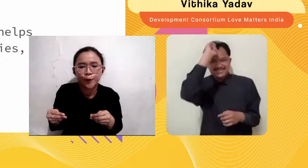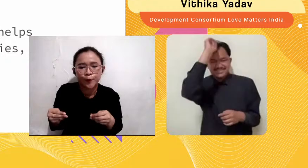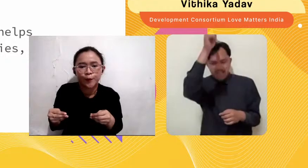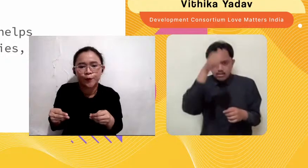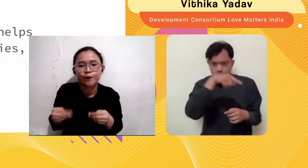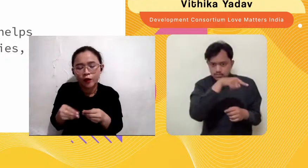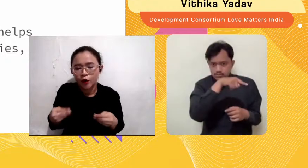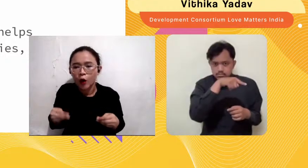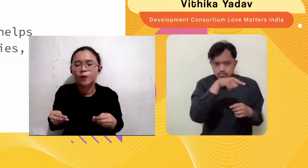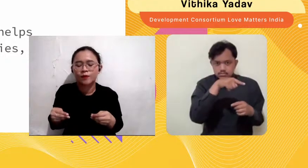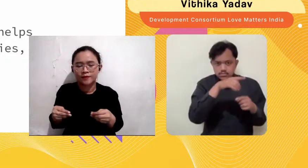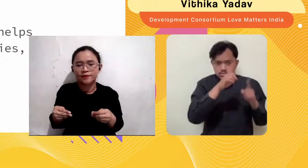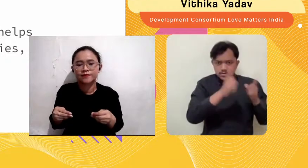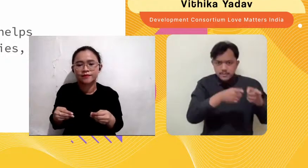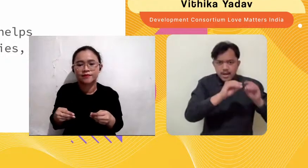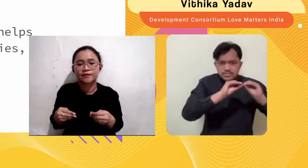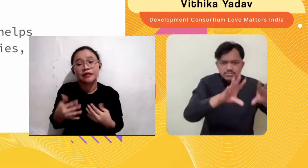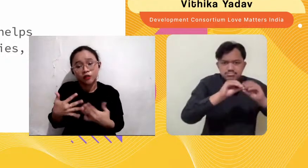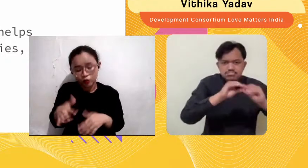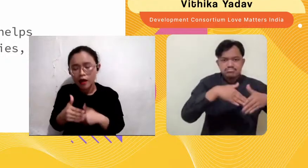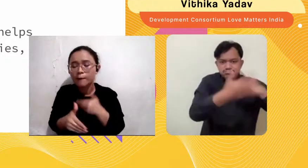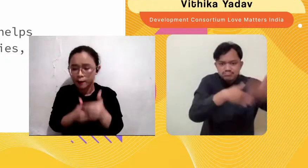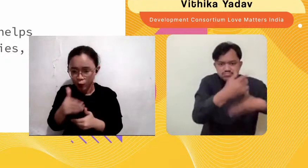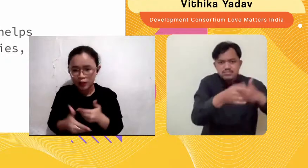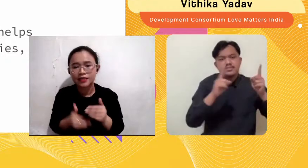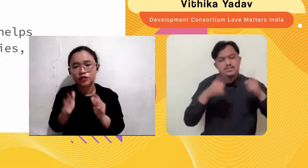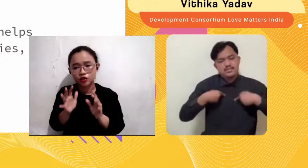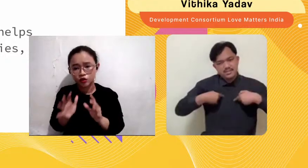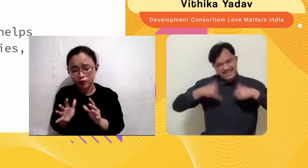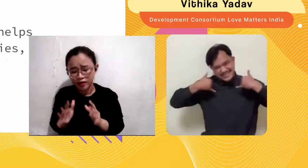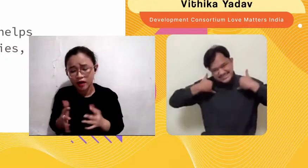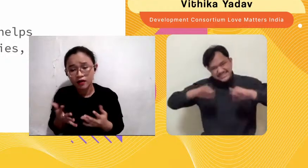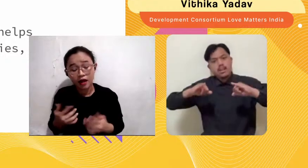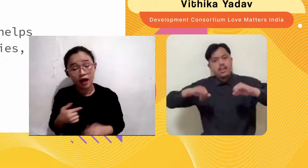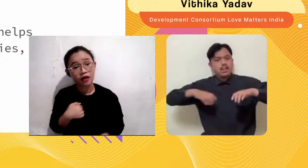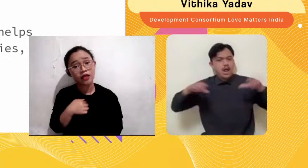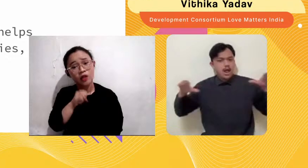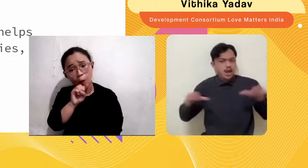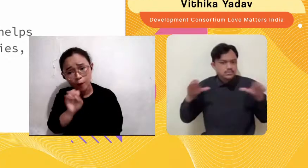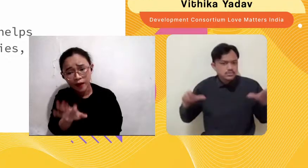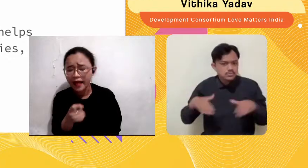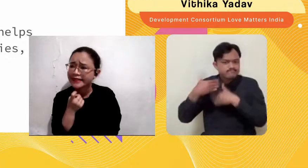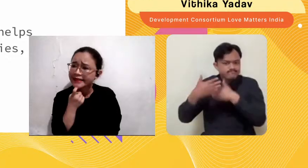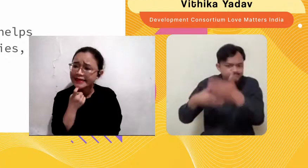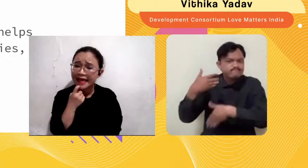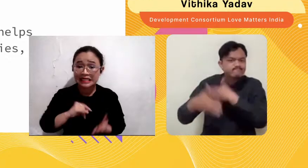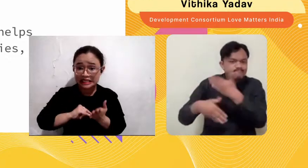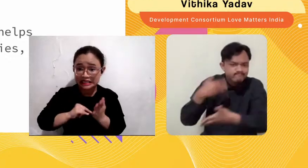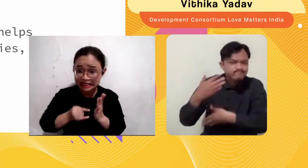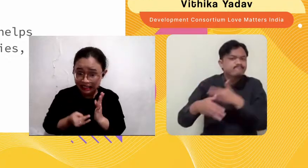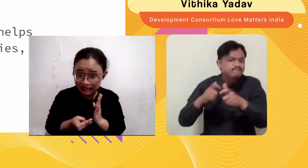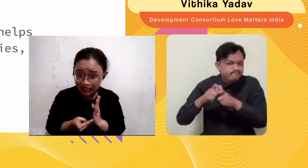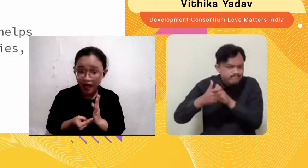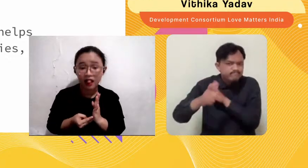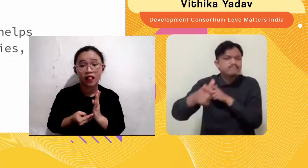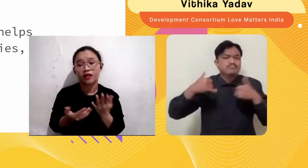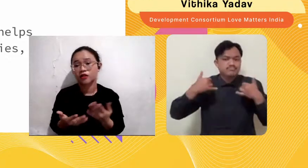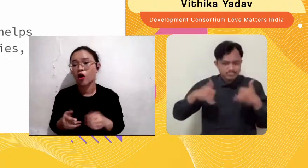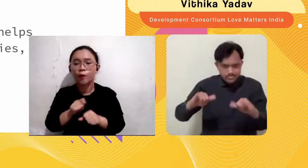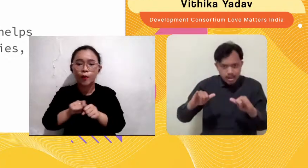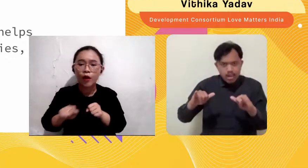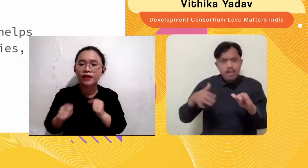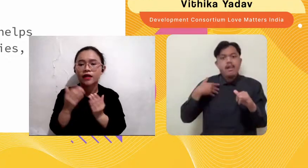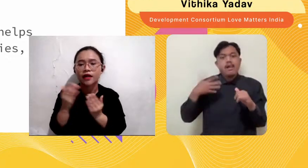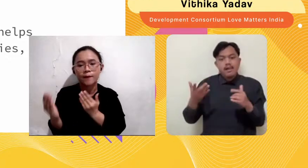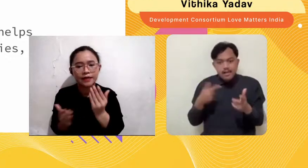well. So when we're talking about digital means, we're also, the idea of sharing the portfolio of the work is to also say that when